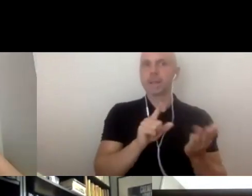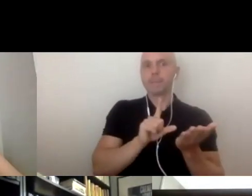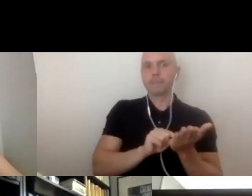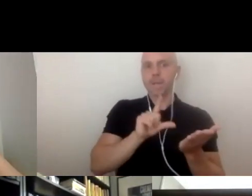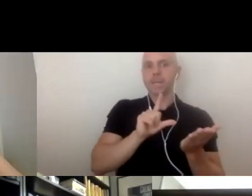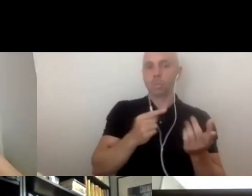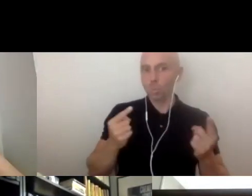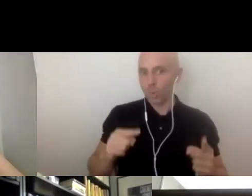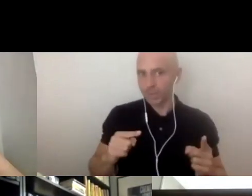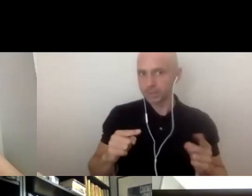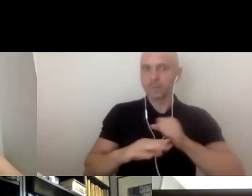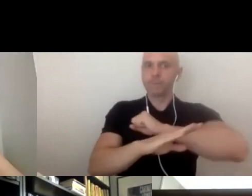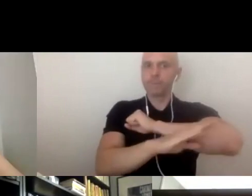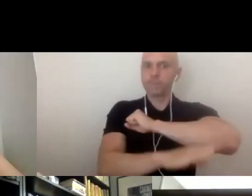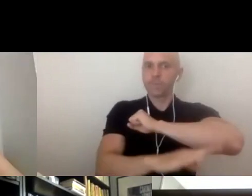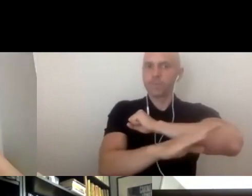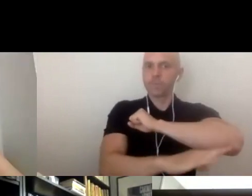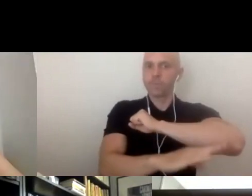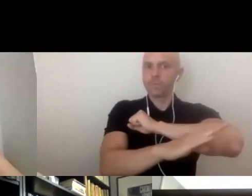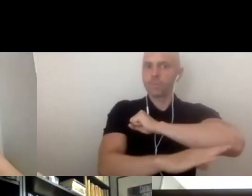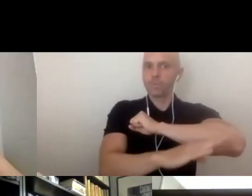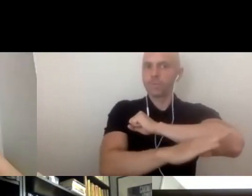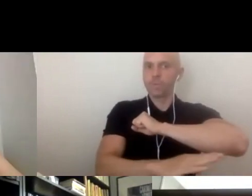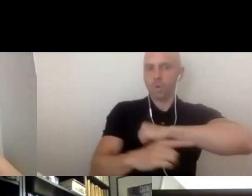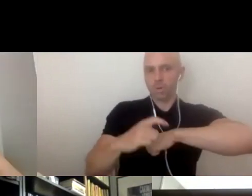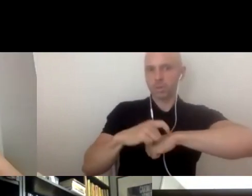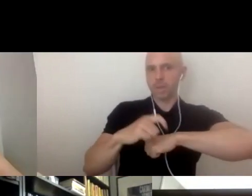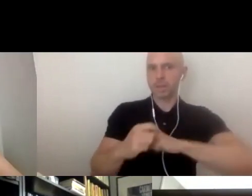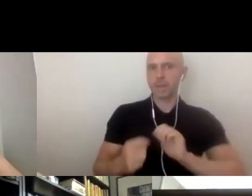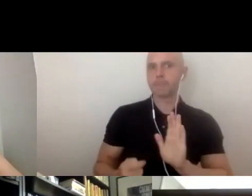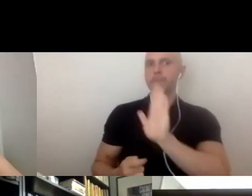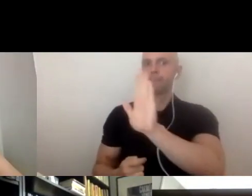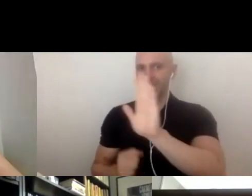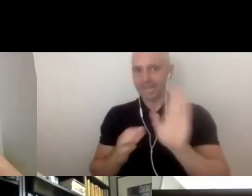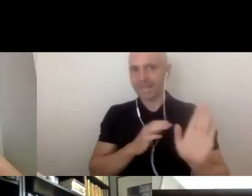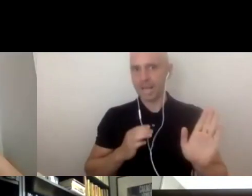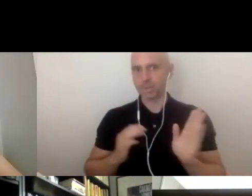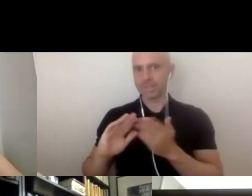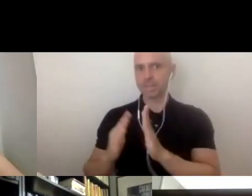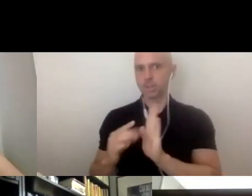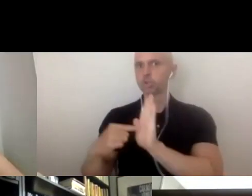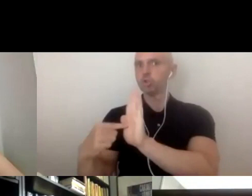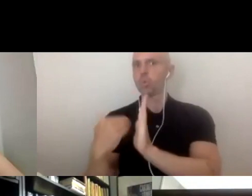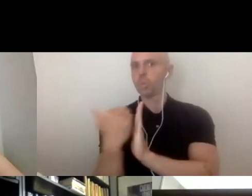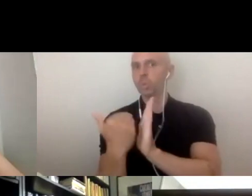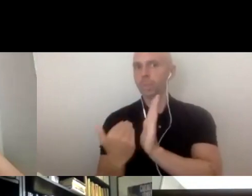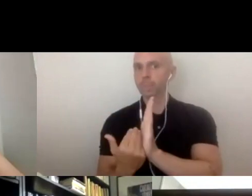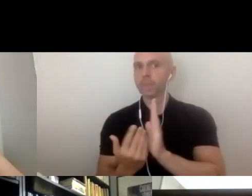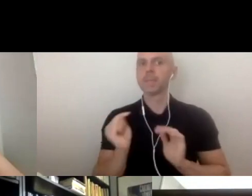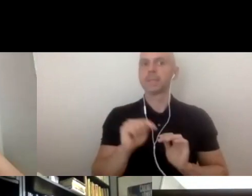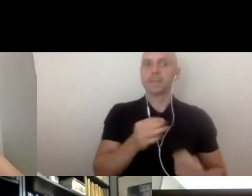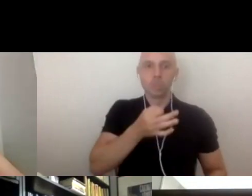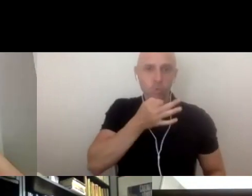So we've been in stage 2 reopening for about 4 weeks now, and it looks like we'll be in stage 3